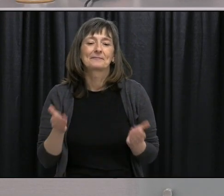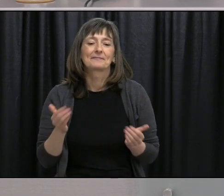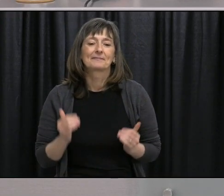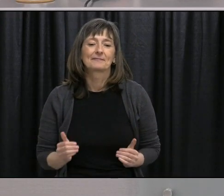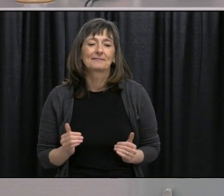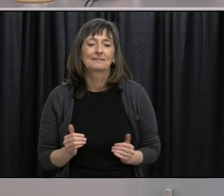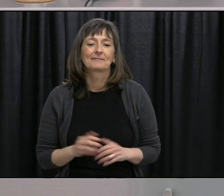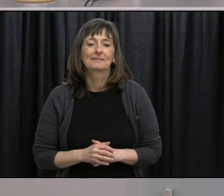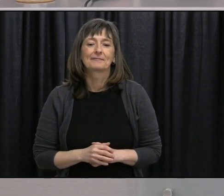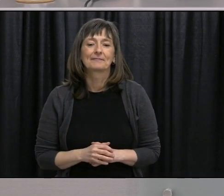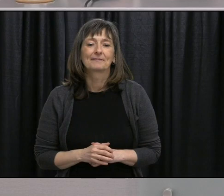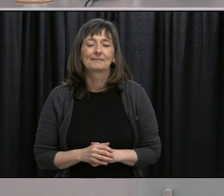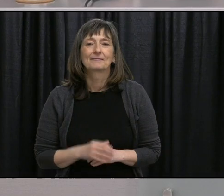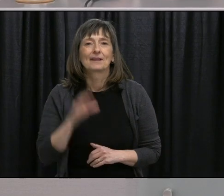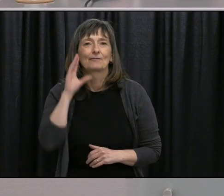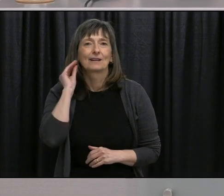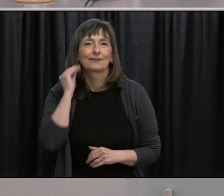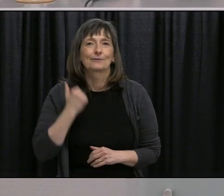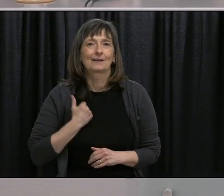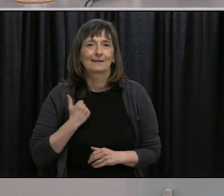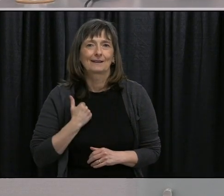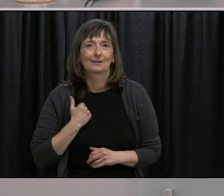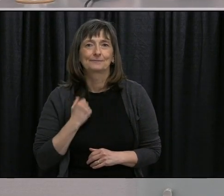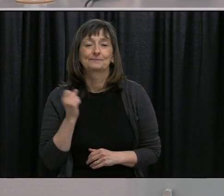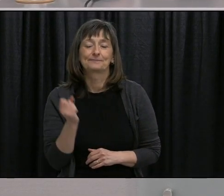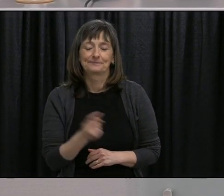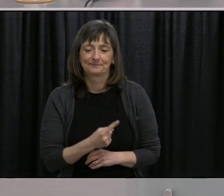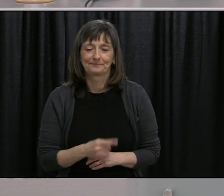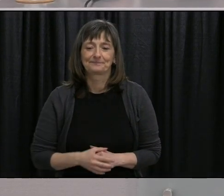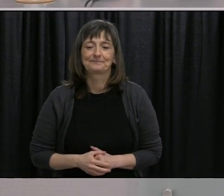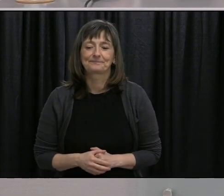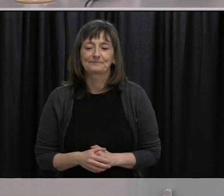question is from Patrick Butler of Radio Canada. Please go ahead.